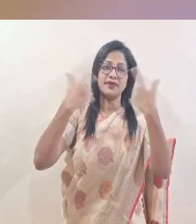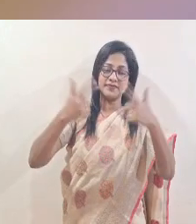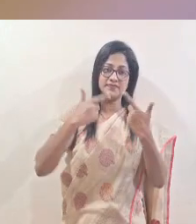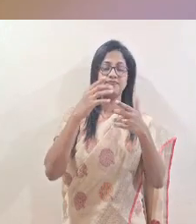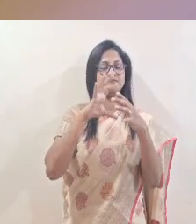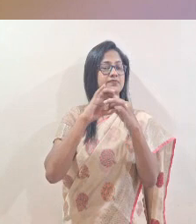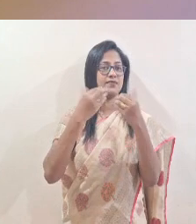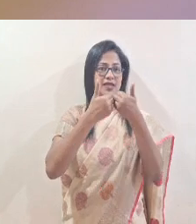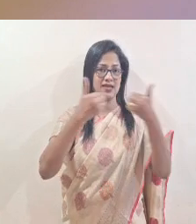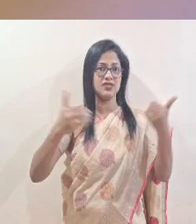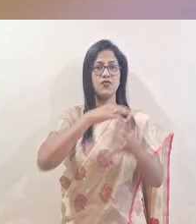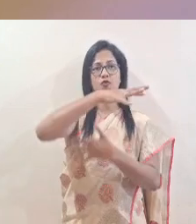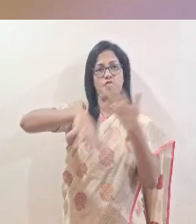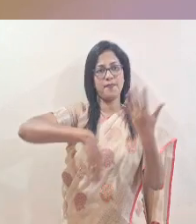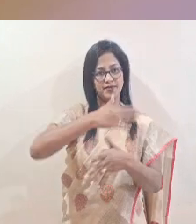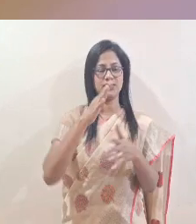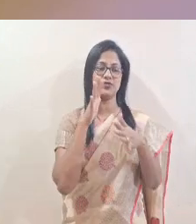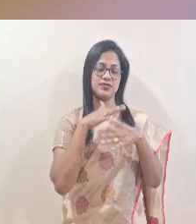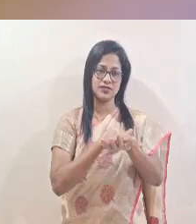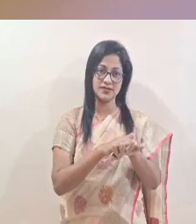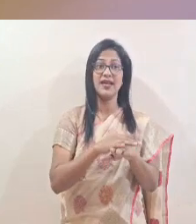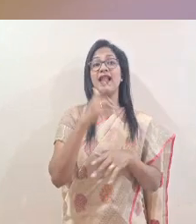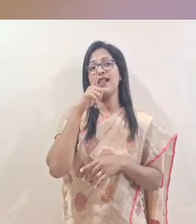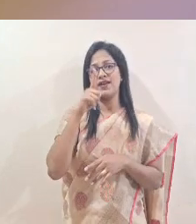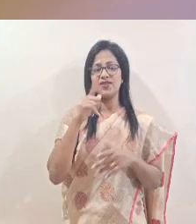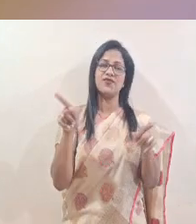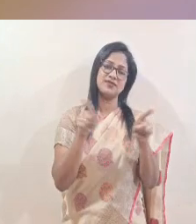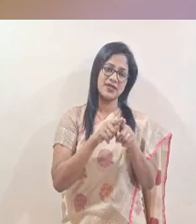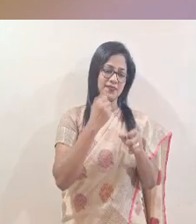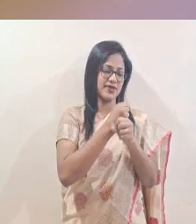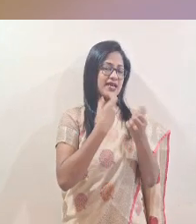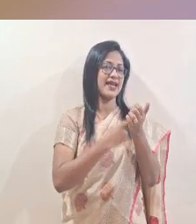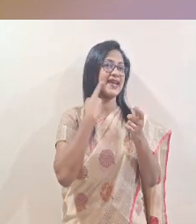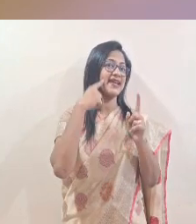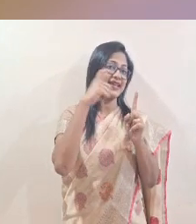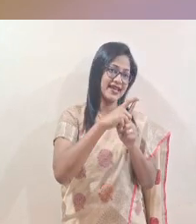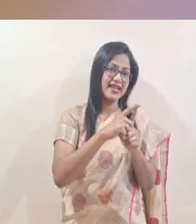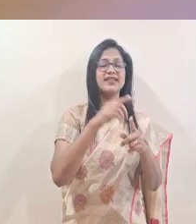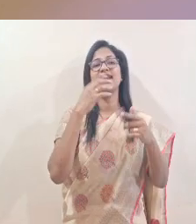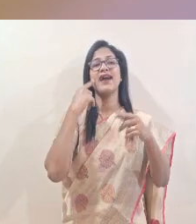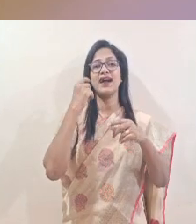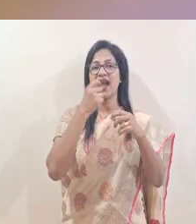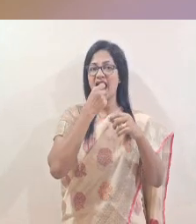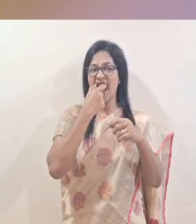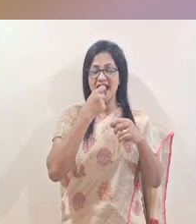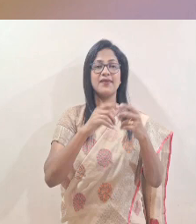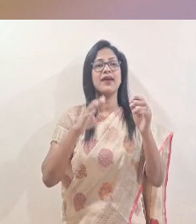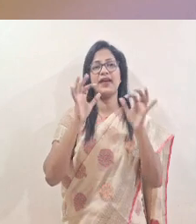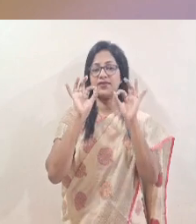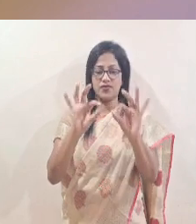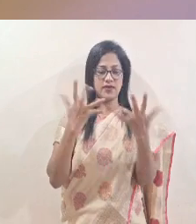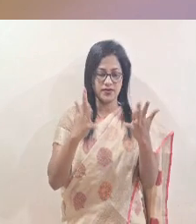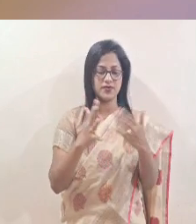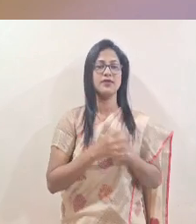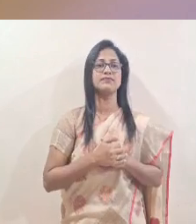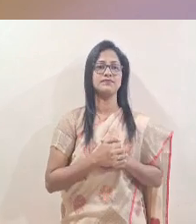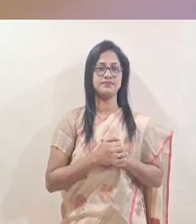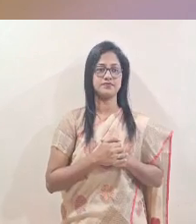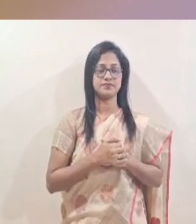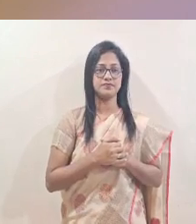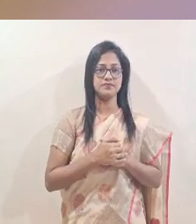and tree and cul-de-sacs in some areas, so it's a combination. Even Lucknow is a combination of grid iron and irregular blocks and tree and irregular blocks.